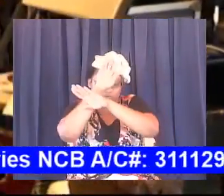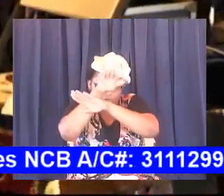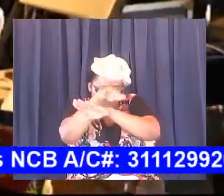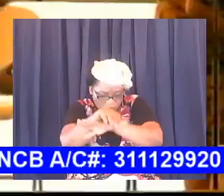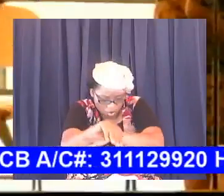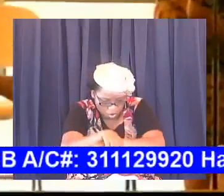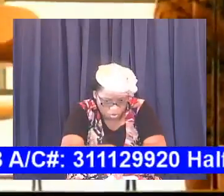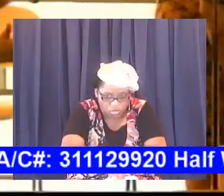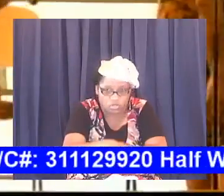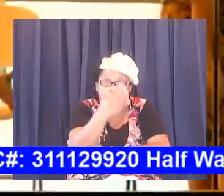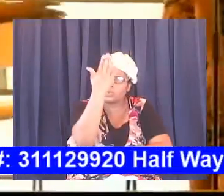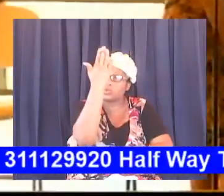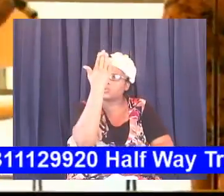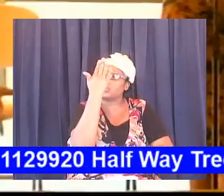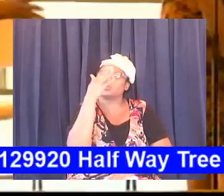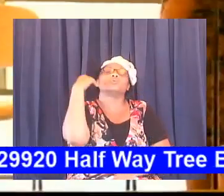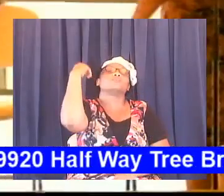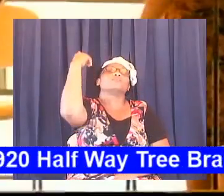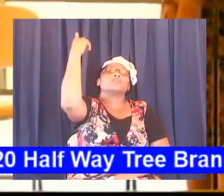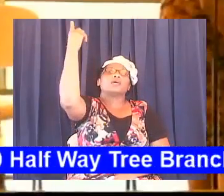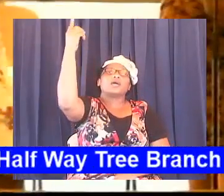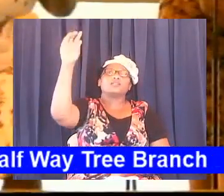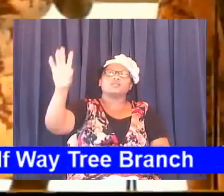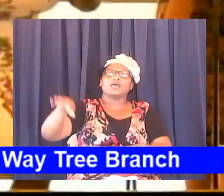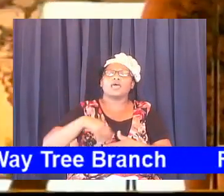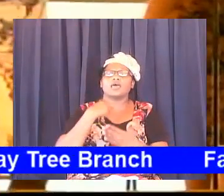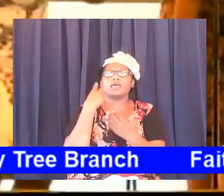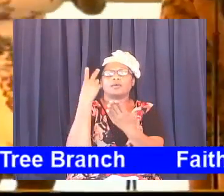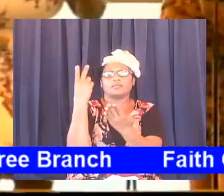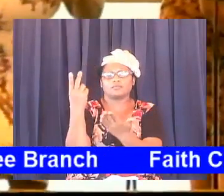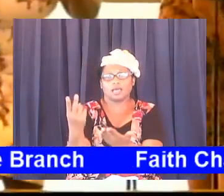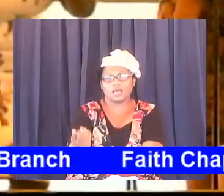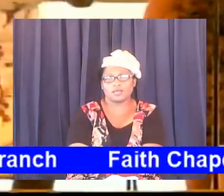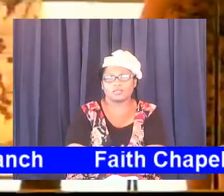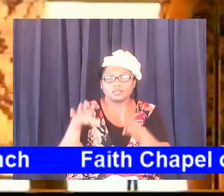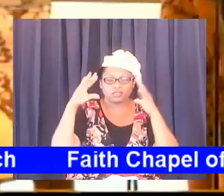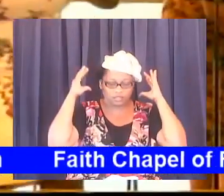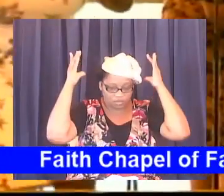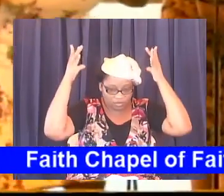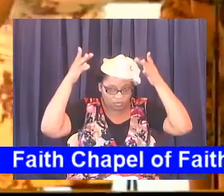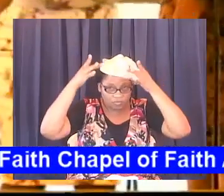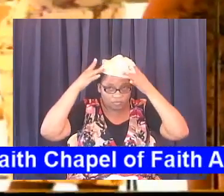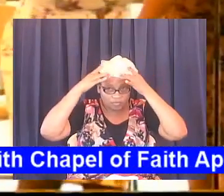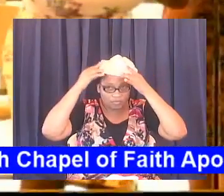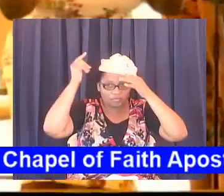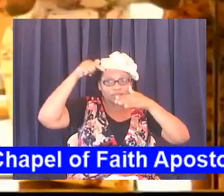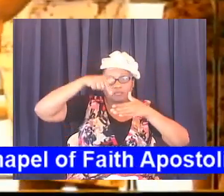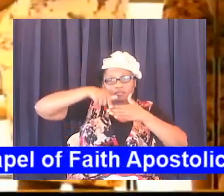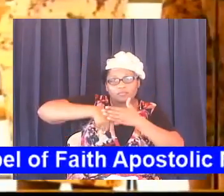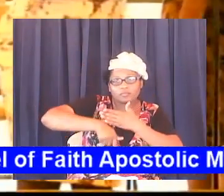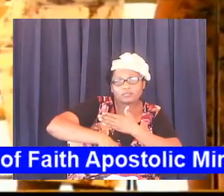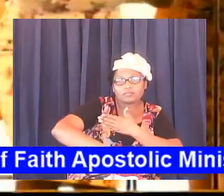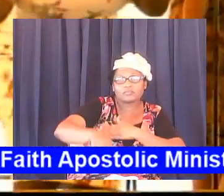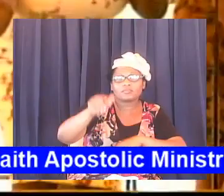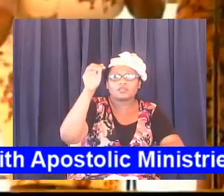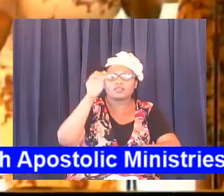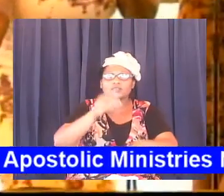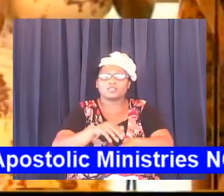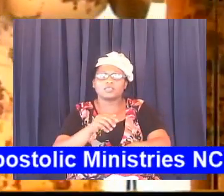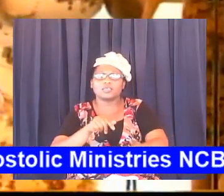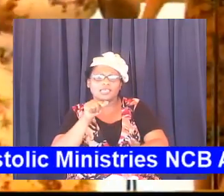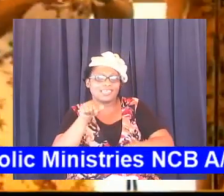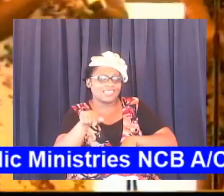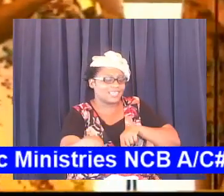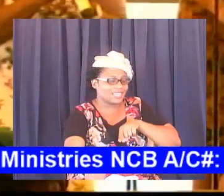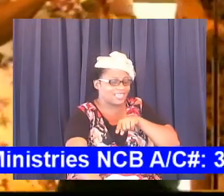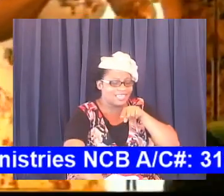bow before you and lay my crown right at your